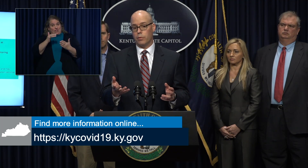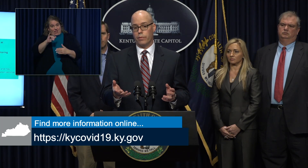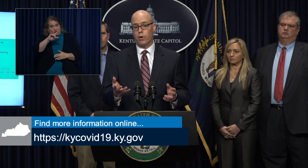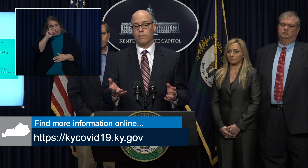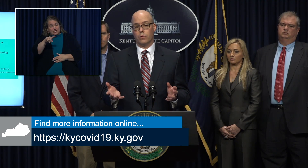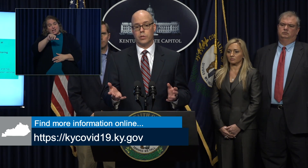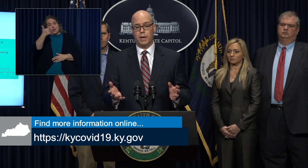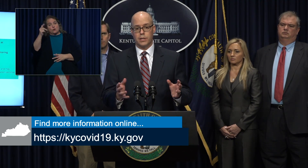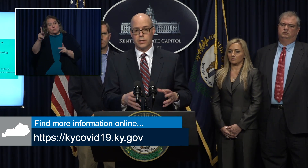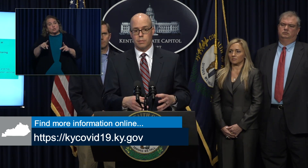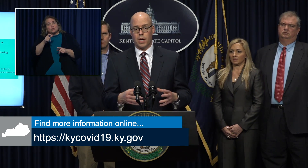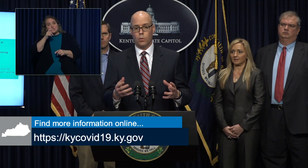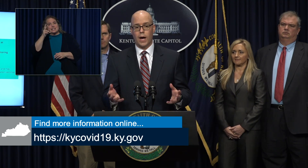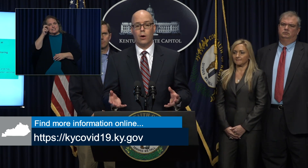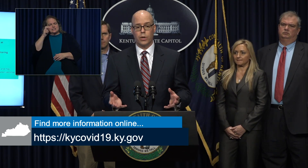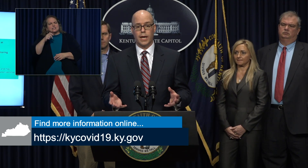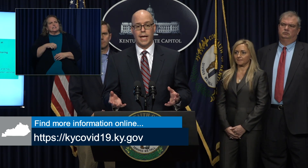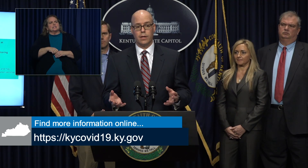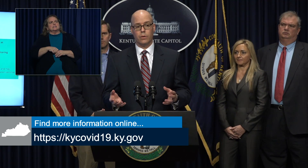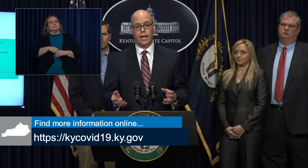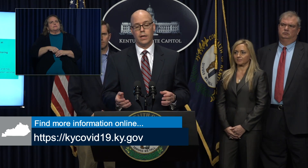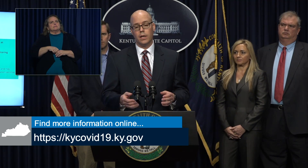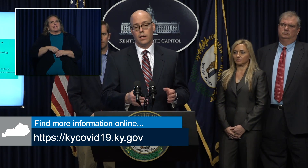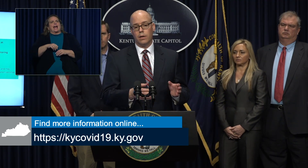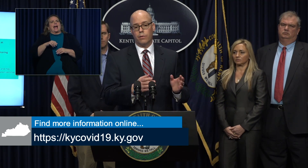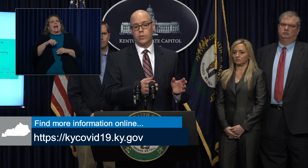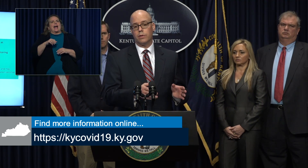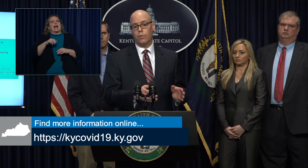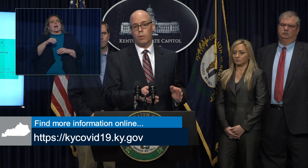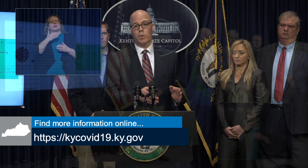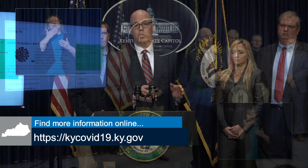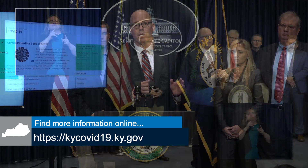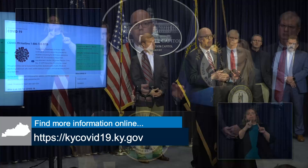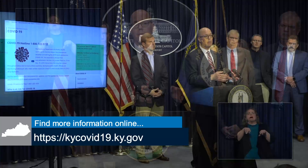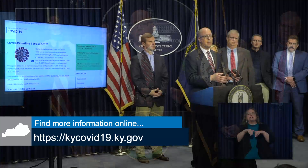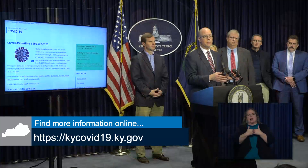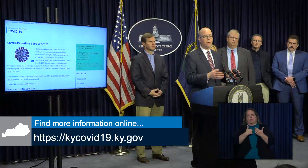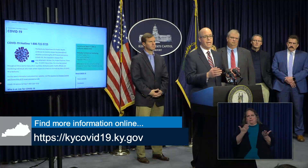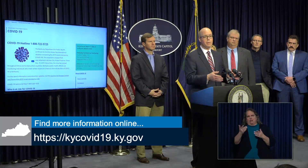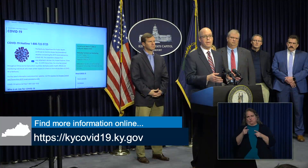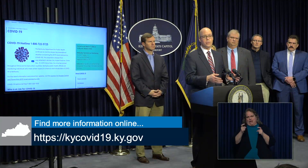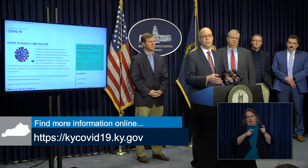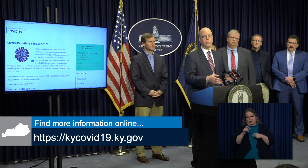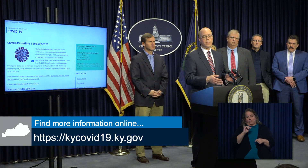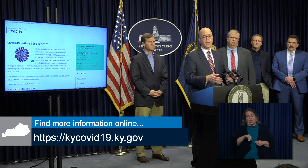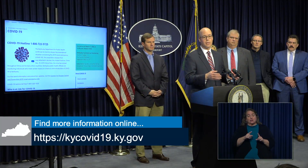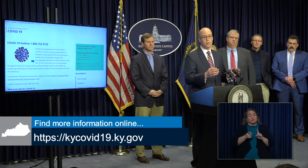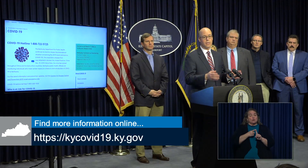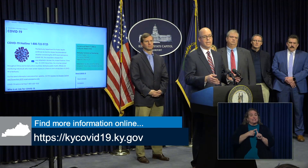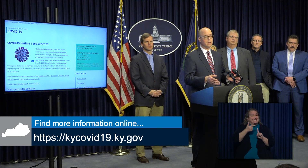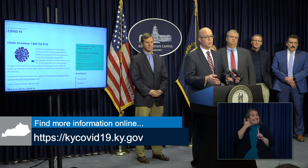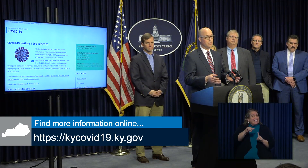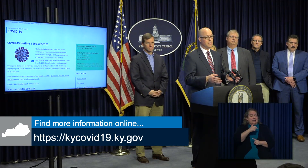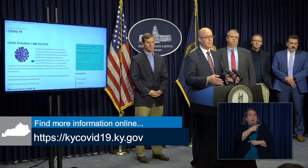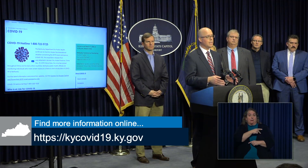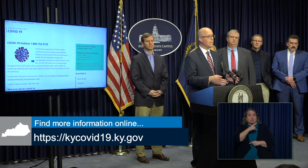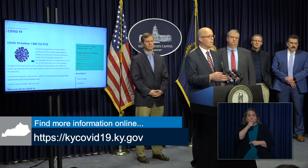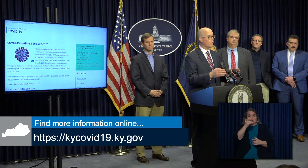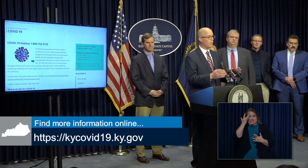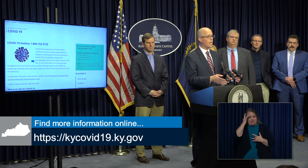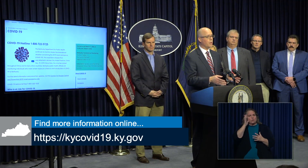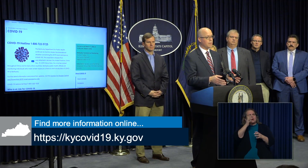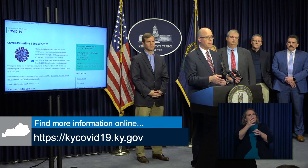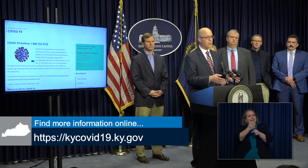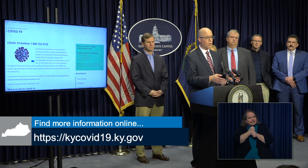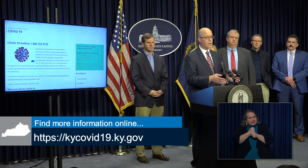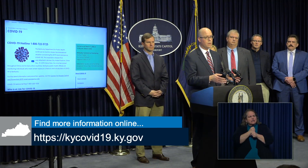a couple of thoughtful responses about how we're going to handle that. First and foremost, our commitment is for any patient who's sick that they're going to get the treatment they need and that